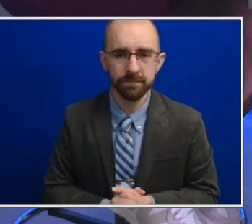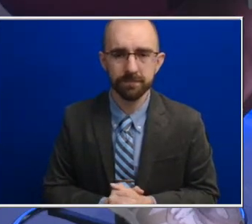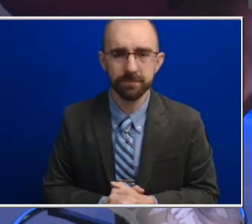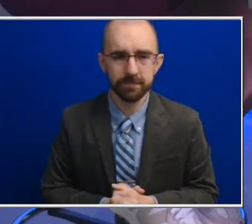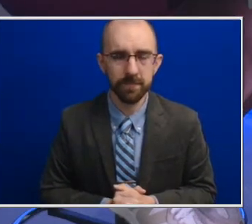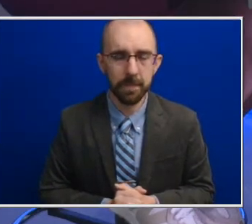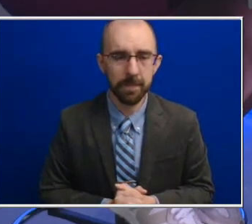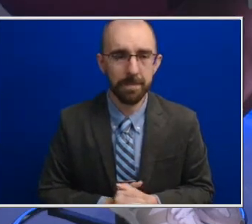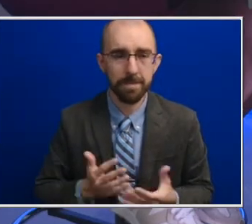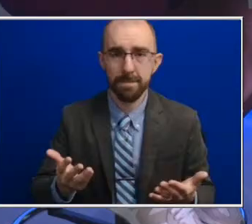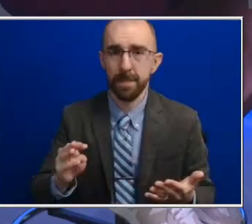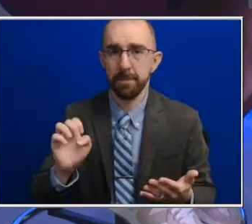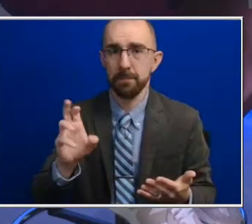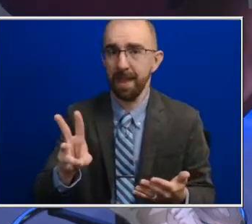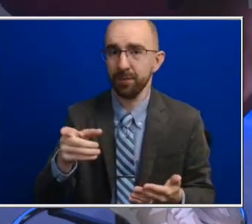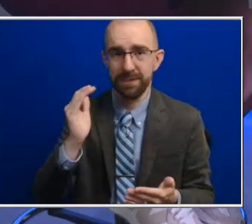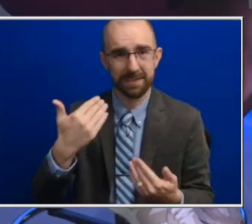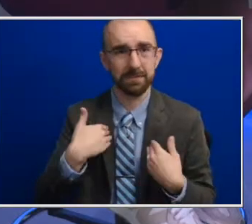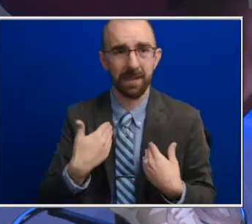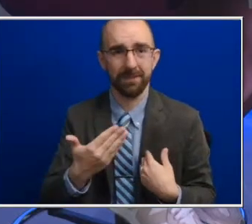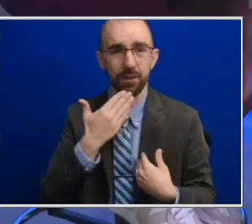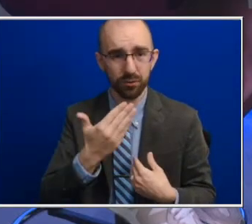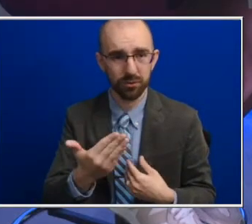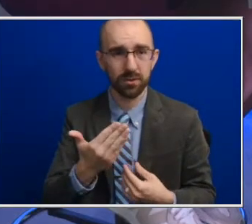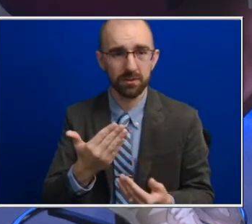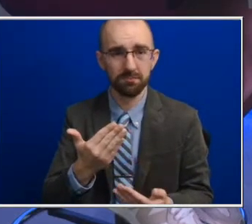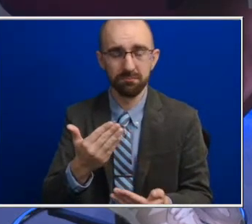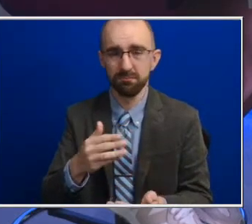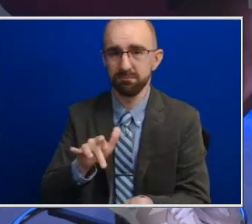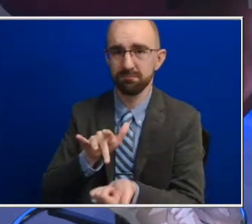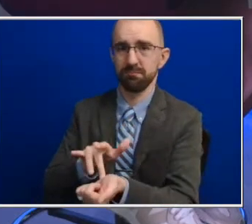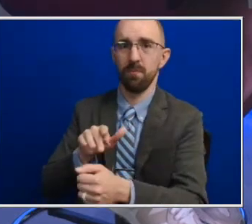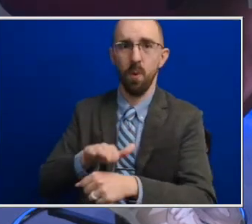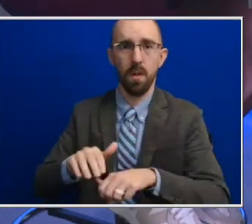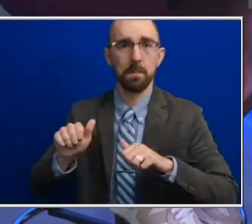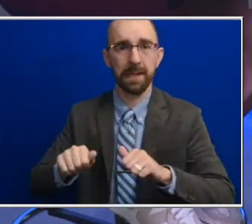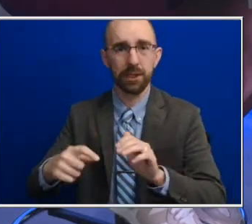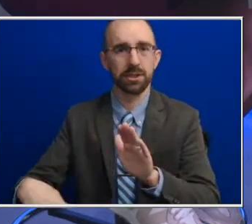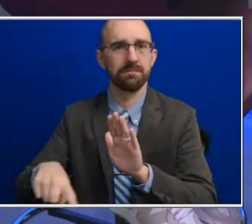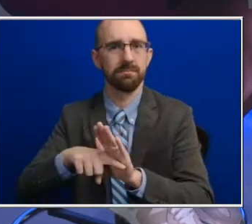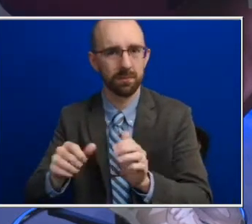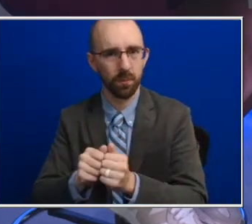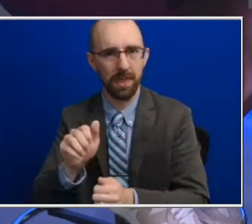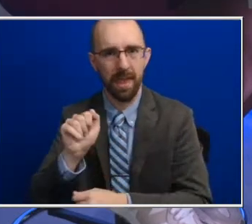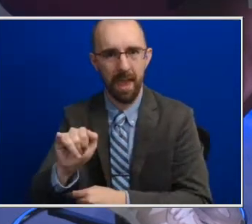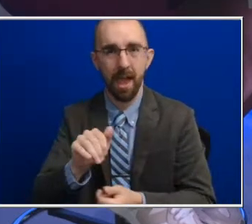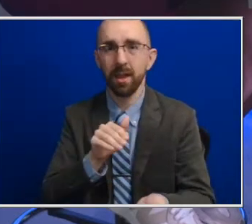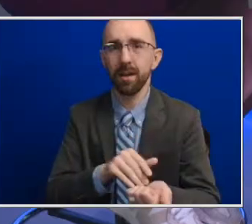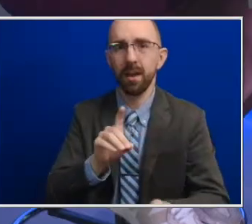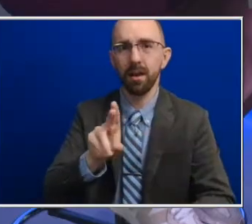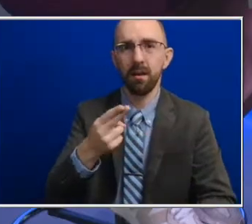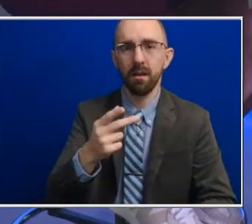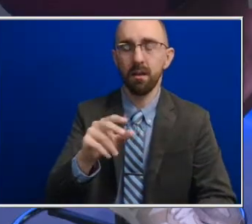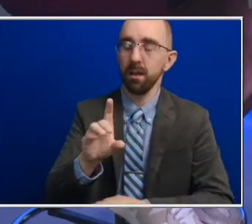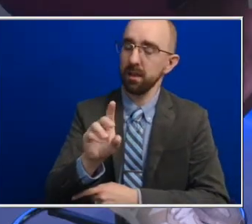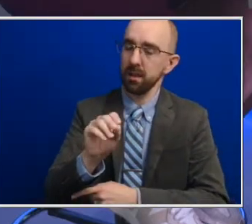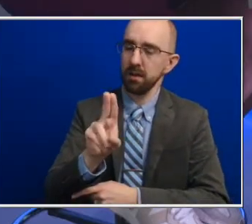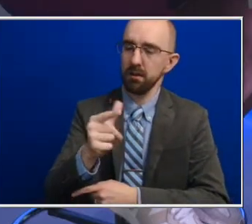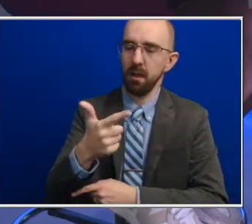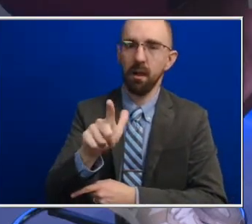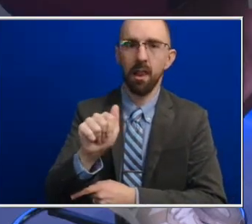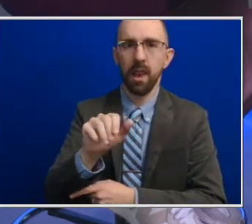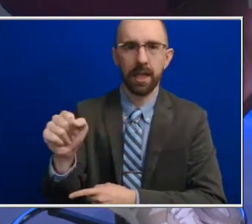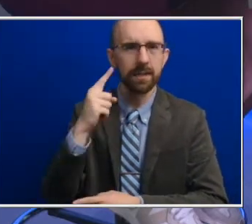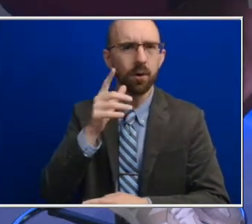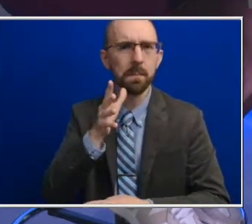Well, Matthew seems to have a great grip on the potential pitfalls of AI. Dr. Douglas, for parents watching, what age